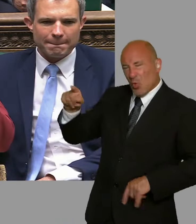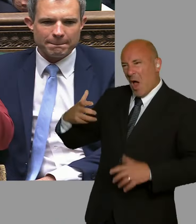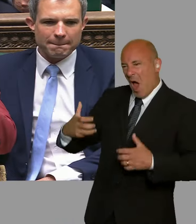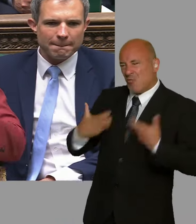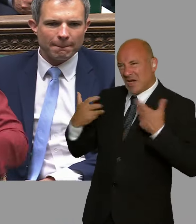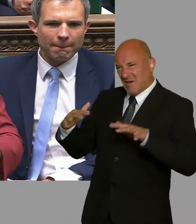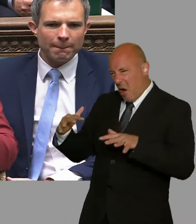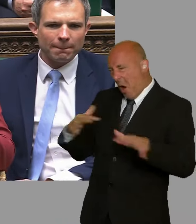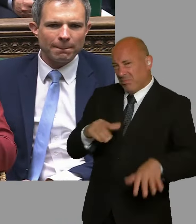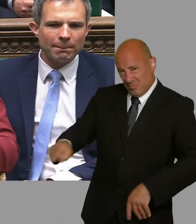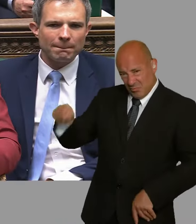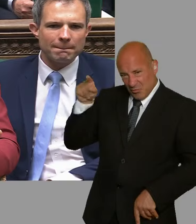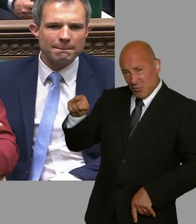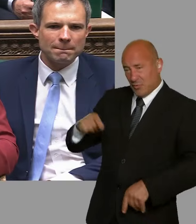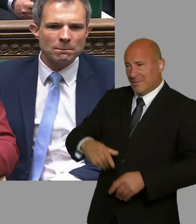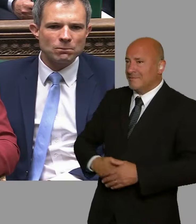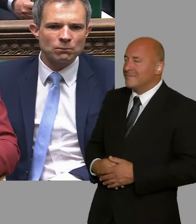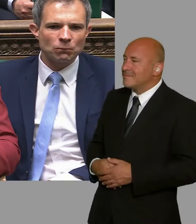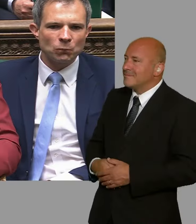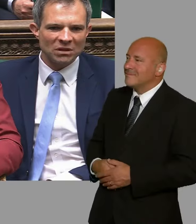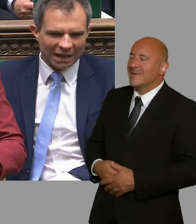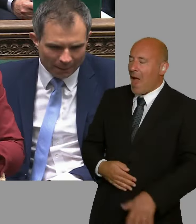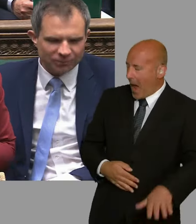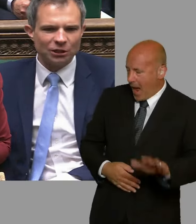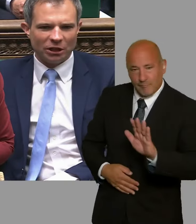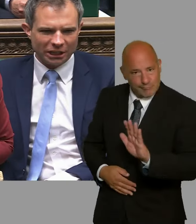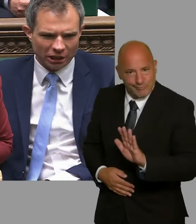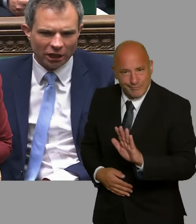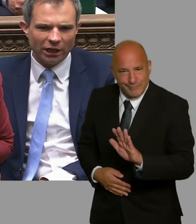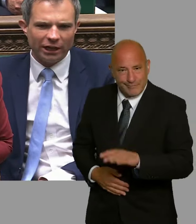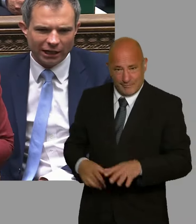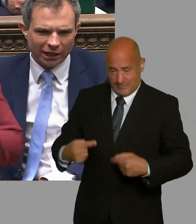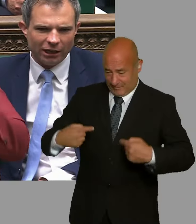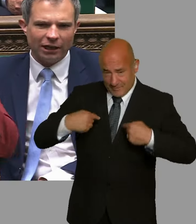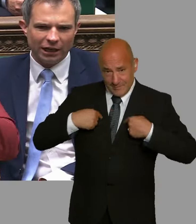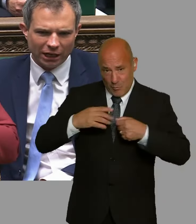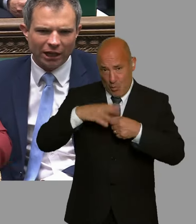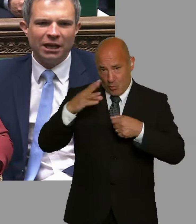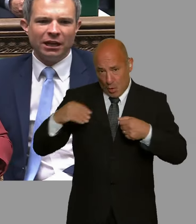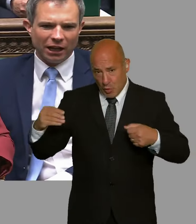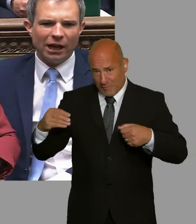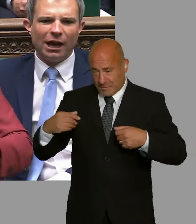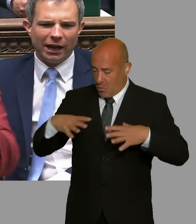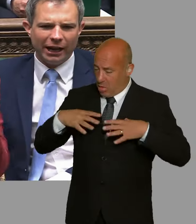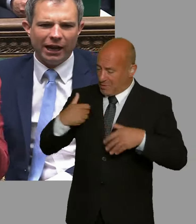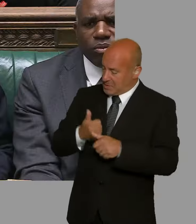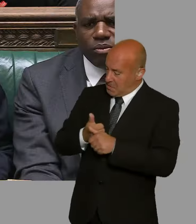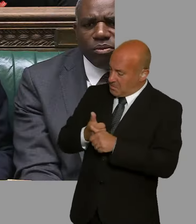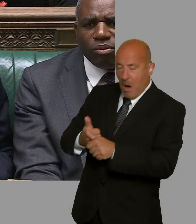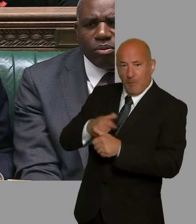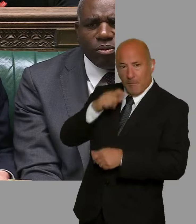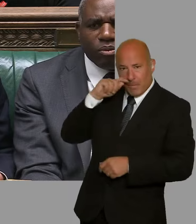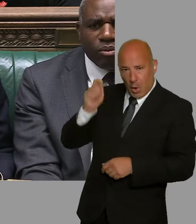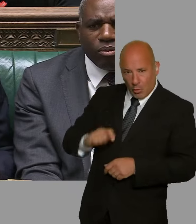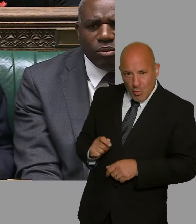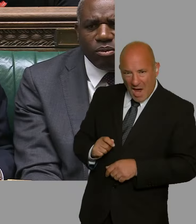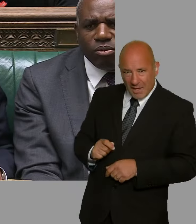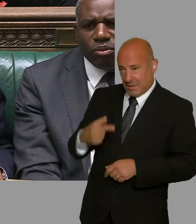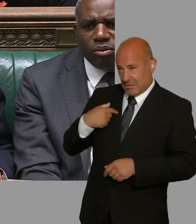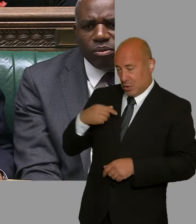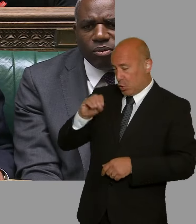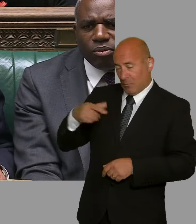afternoon is total nonsense. Obfuscation, avoiding the question. He doesn't have any answers. It's disgraceful. I